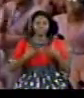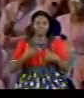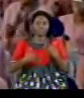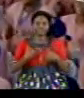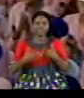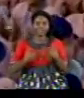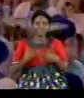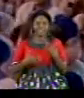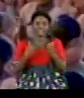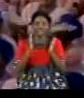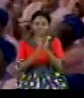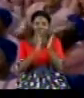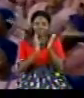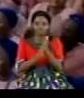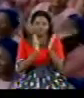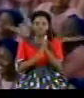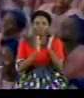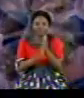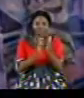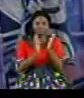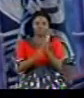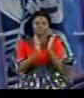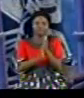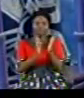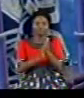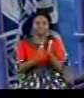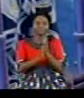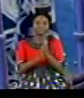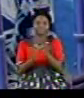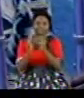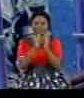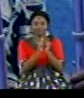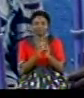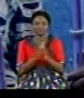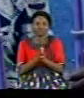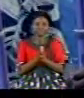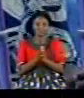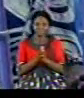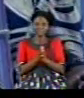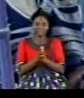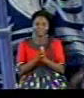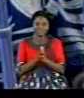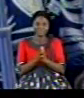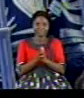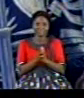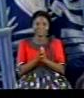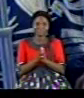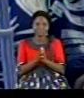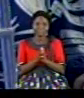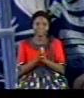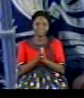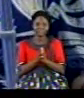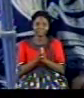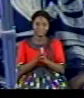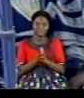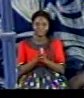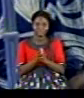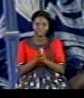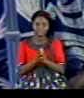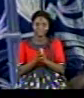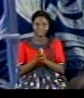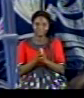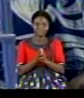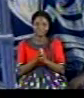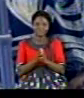Put your hands together! What a mighty God. I will enjoy all the two